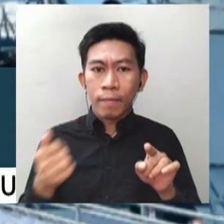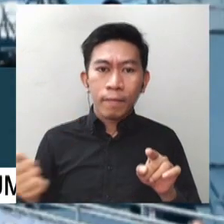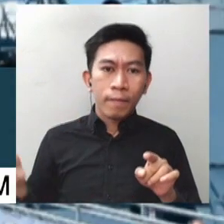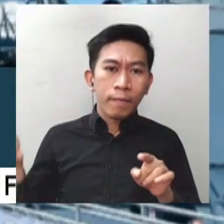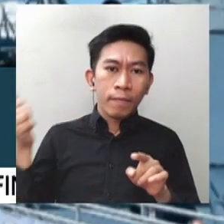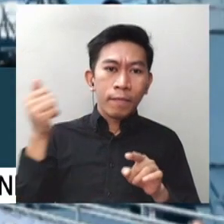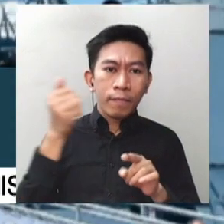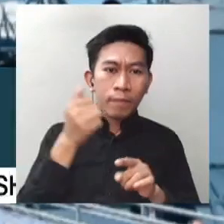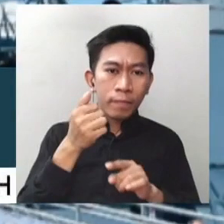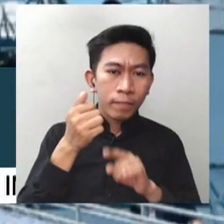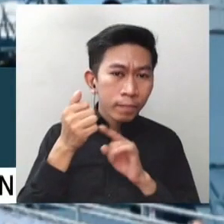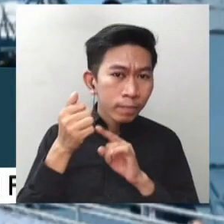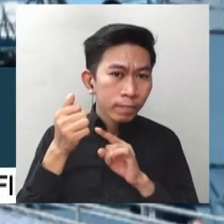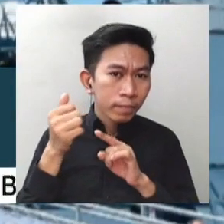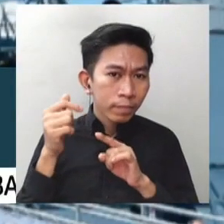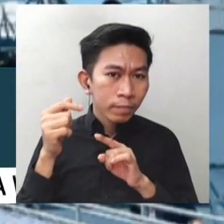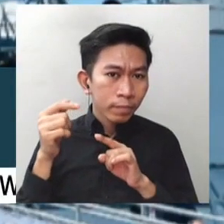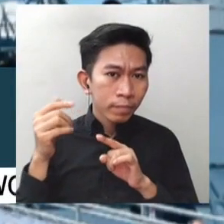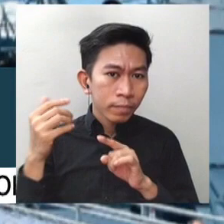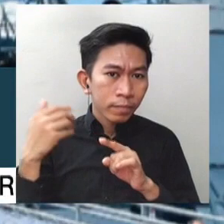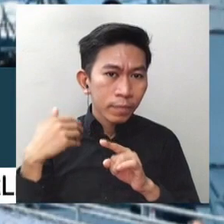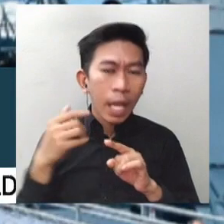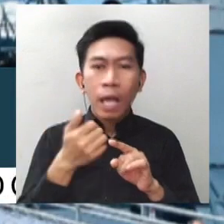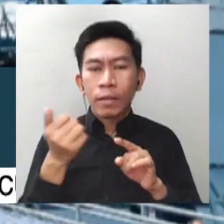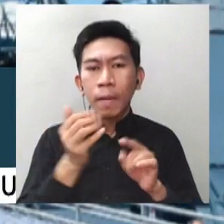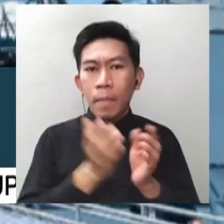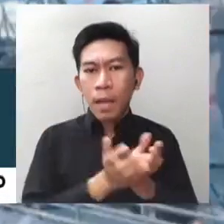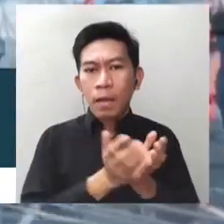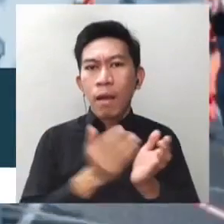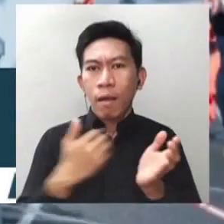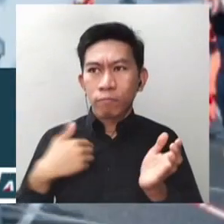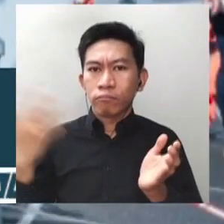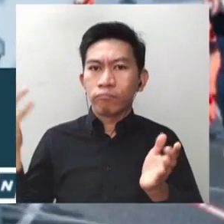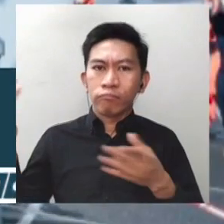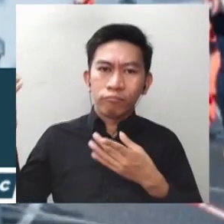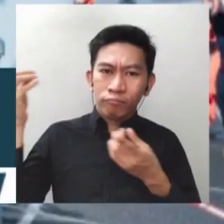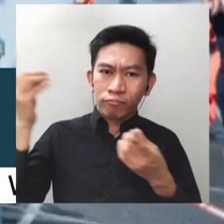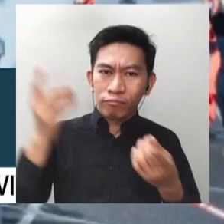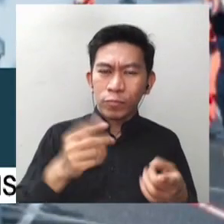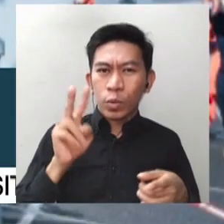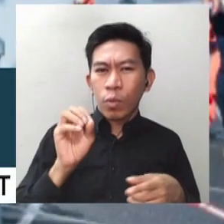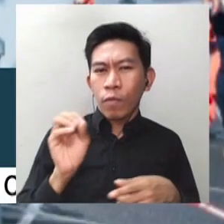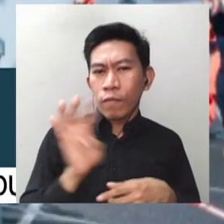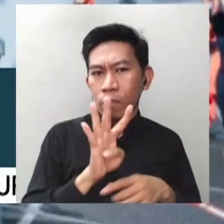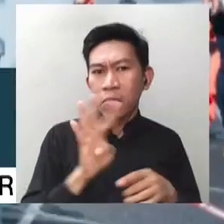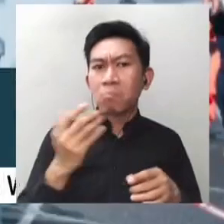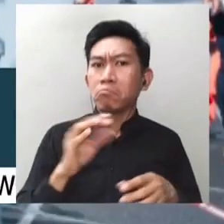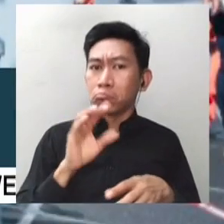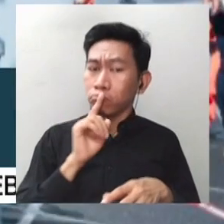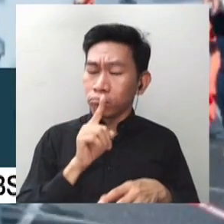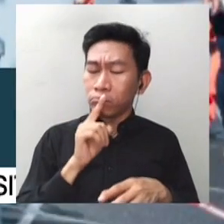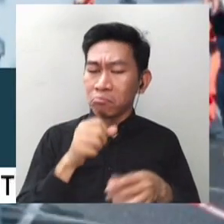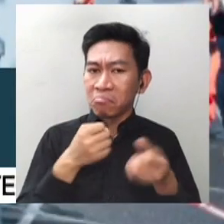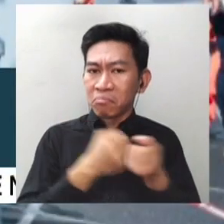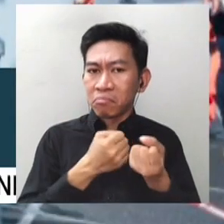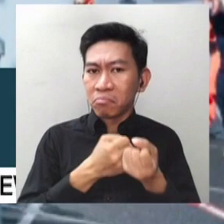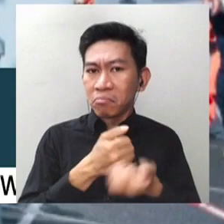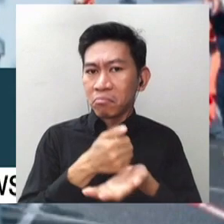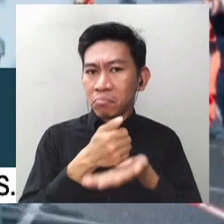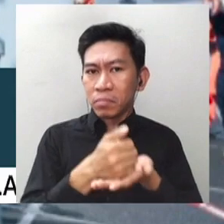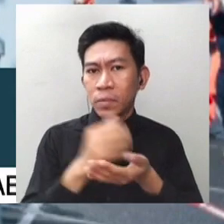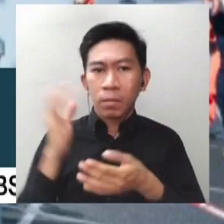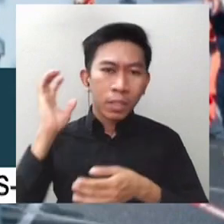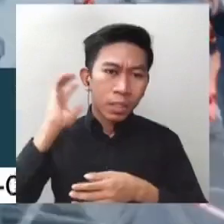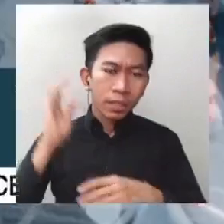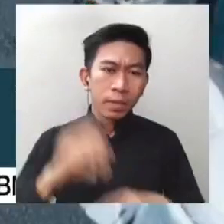Navy in 2004 and has played significant roles during the counterinsurgency operations in Mindanao. Chidoro, who was the